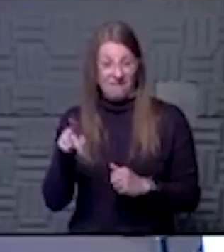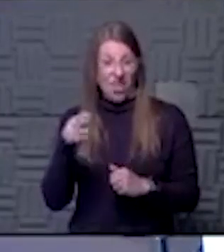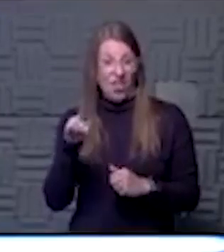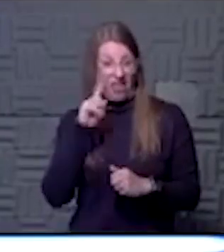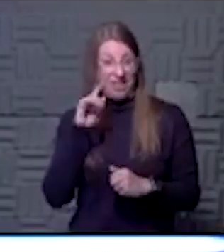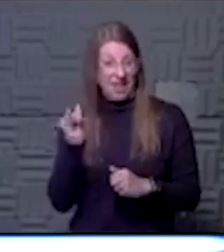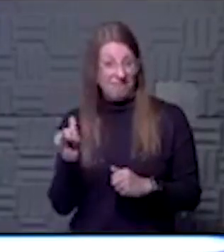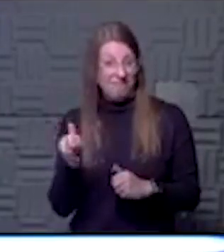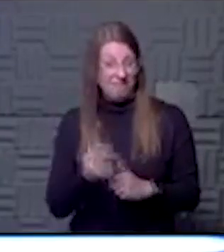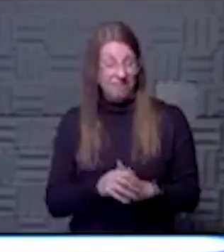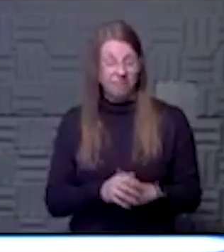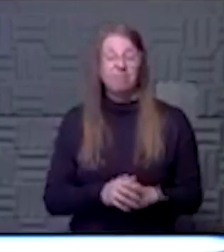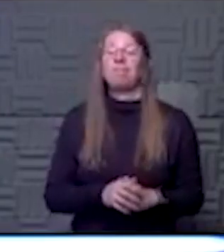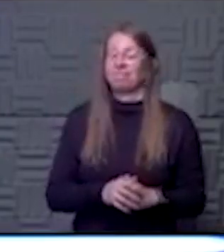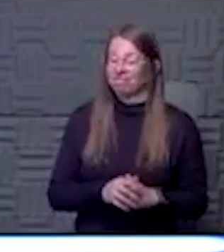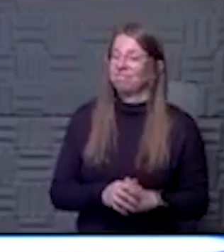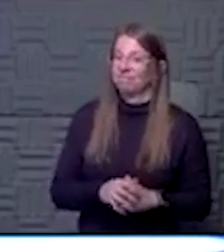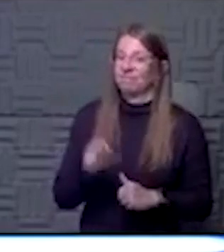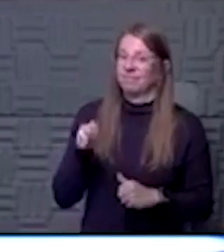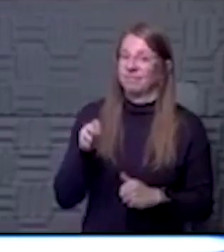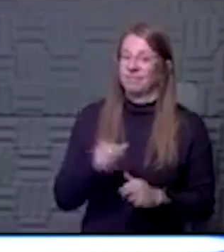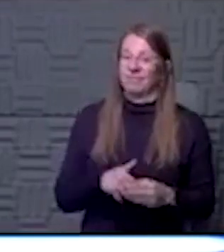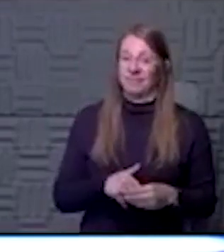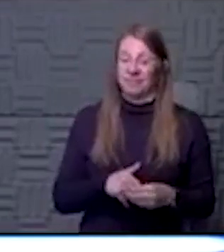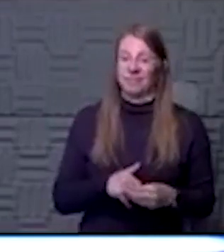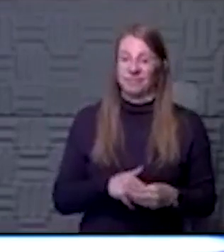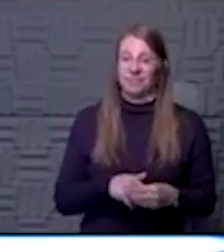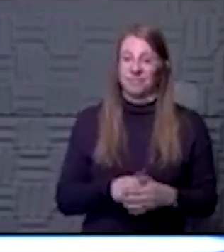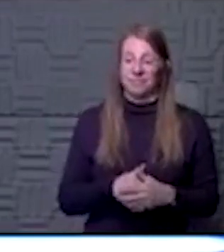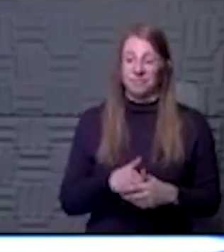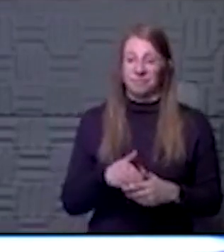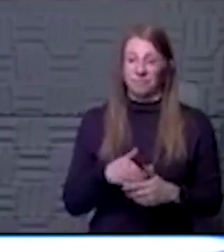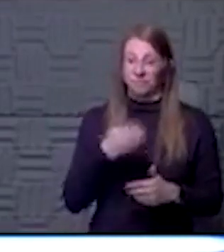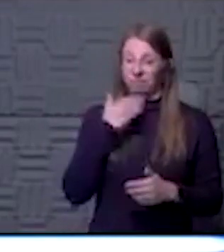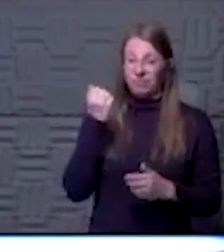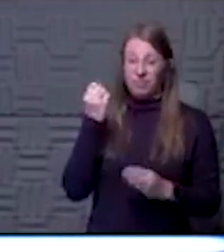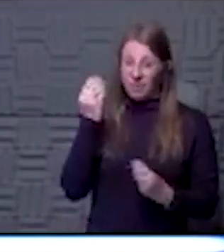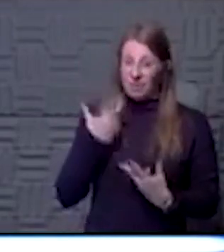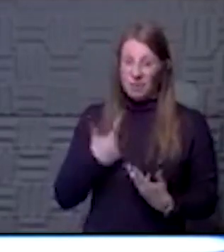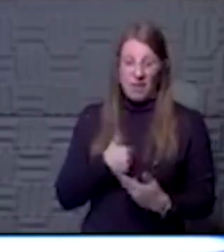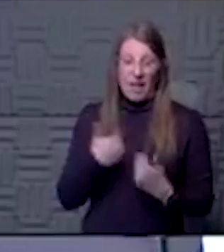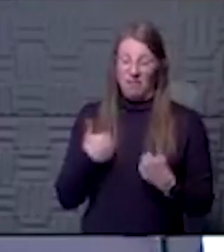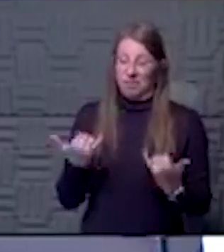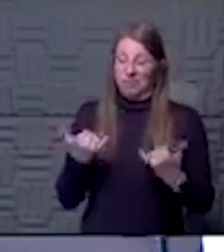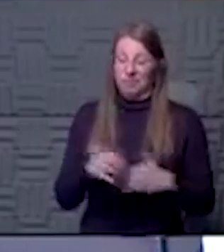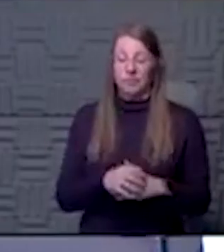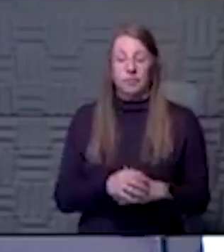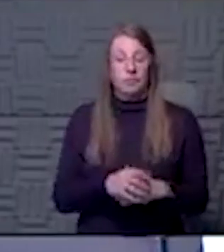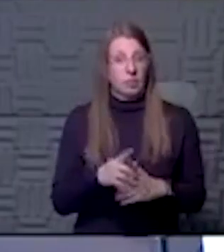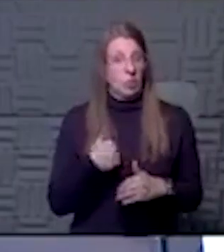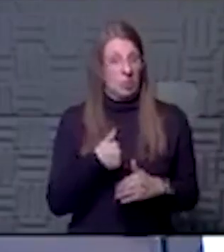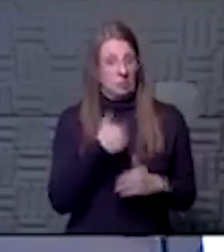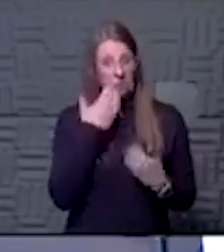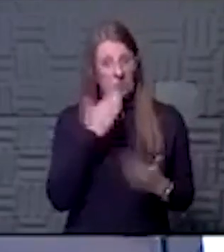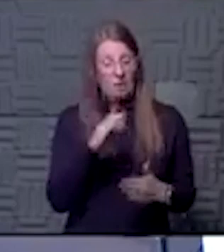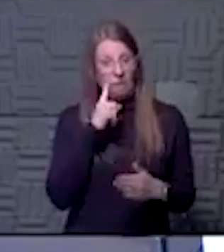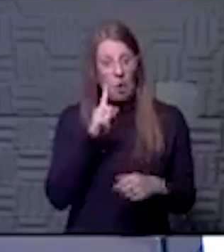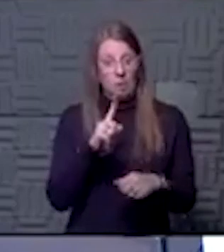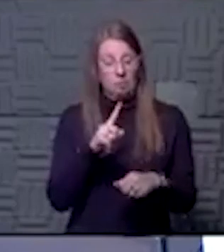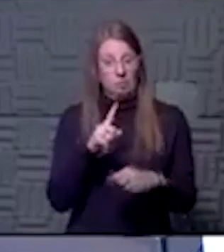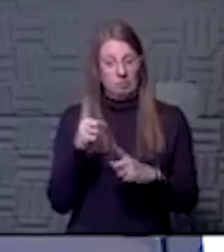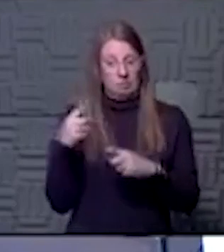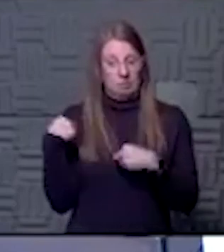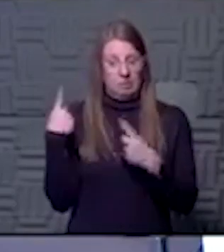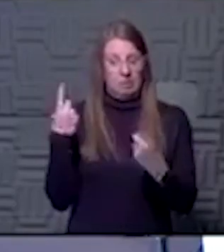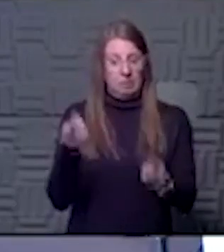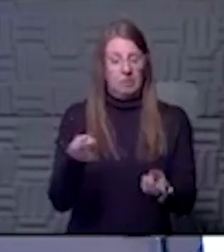thinking. Yeah, that's the best we have at this point. And we won't know for quite a while, I don't think, how long